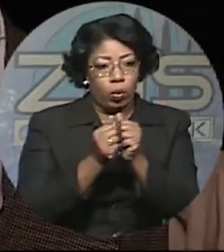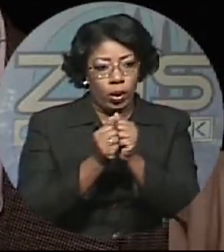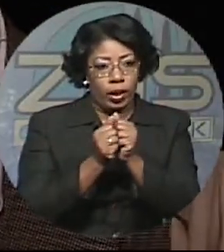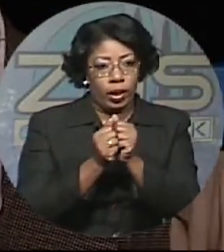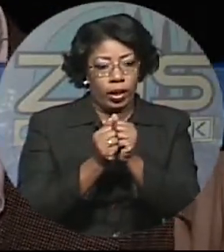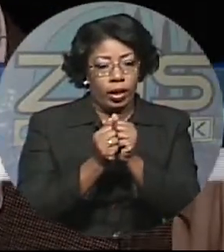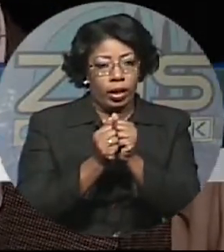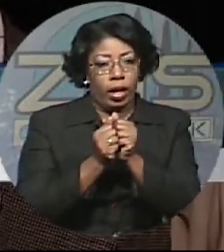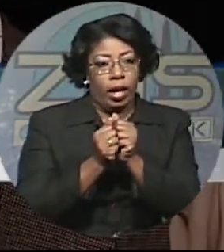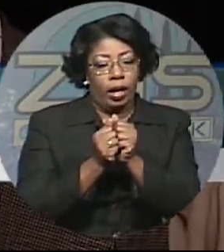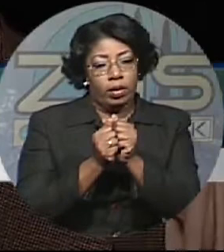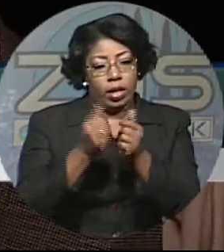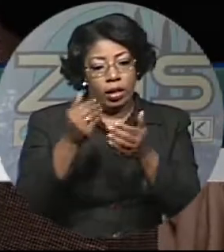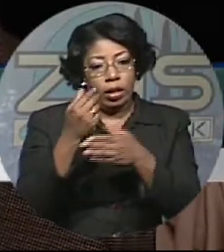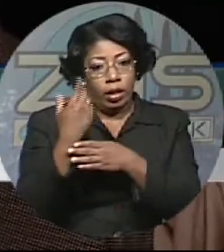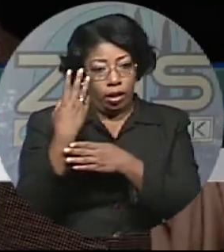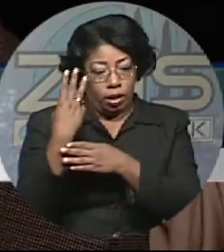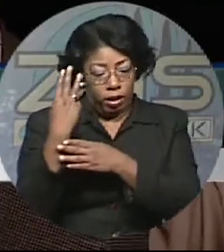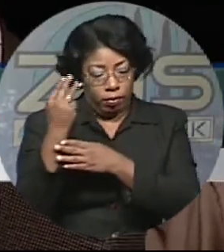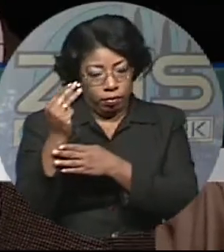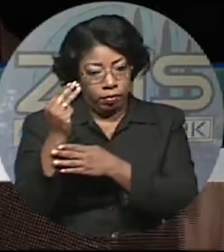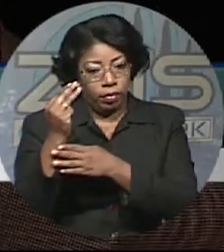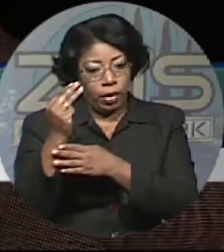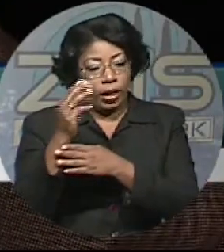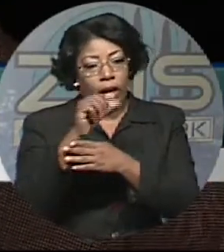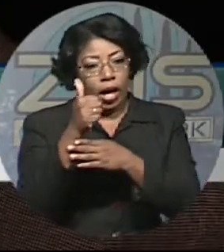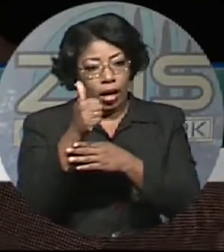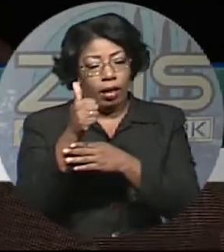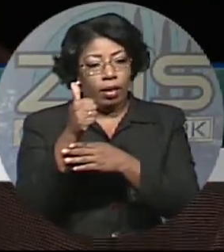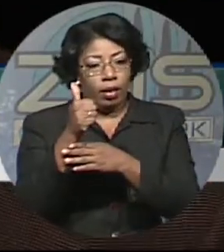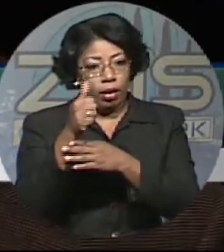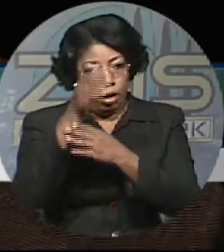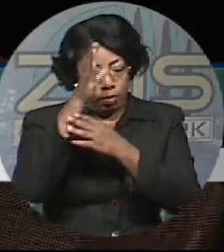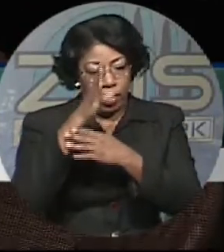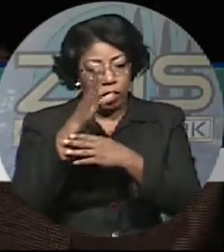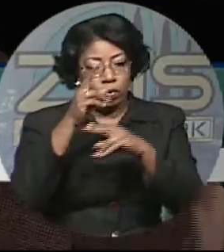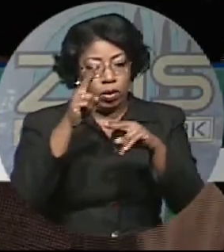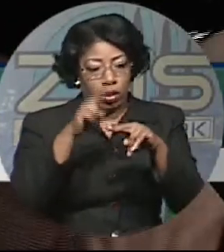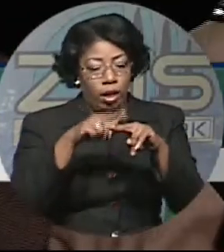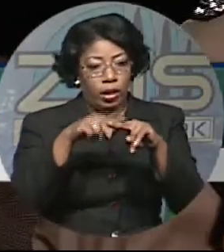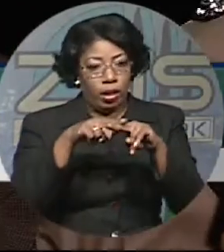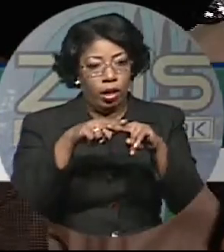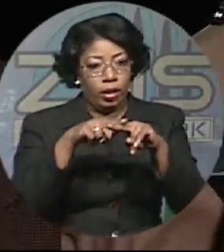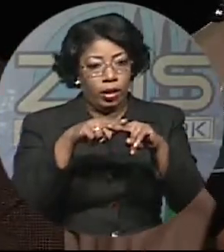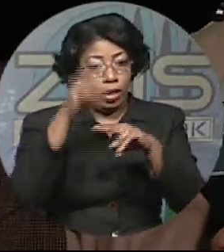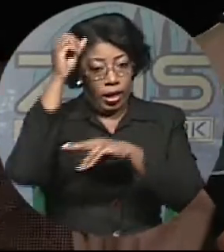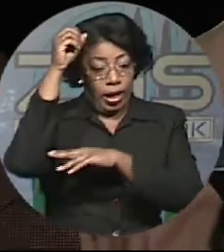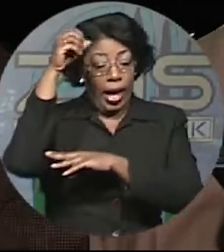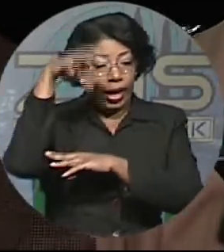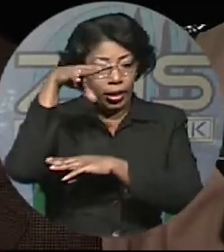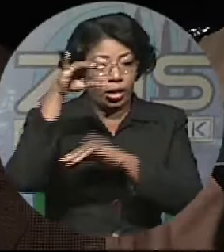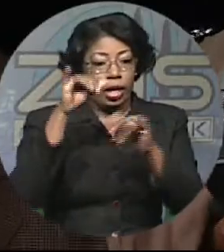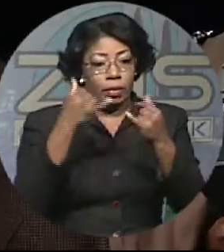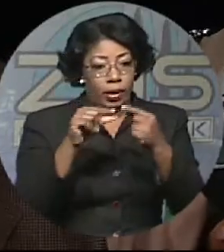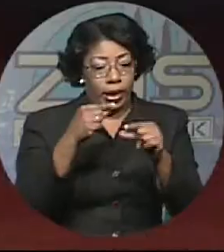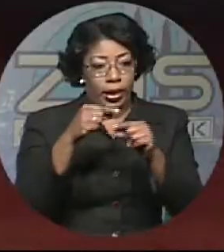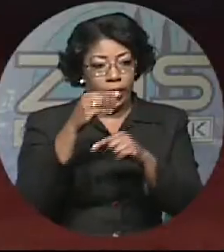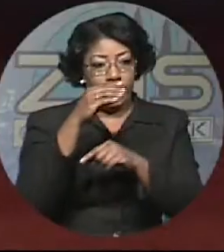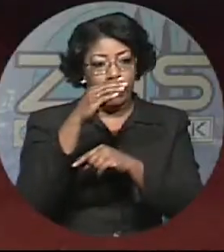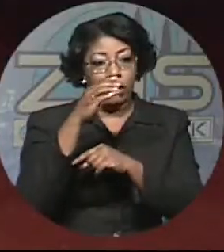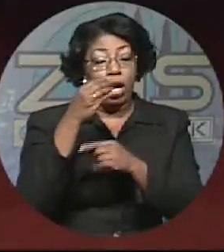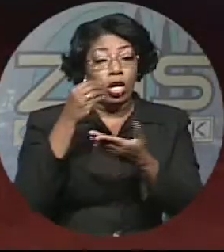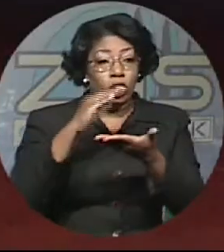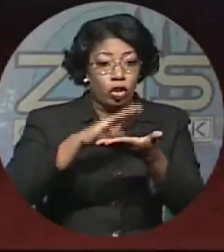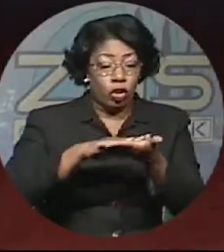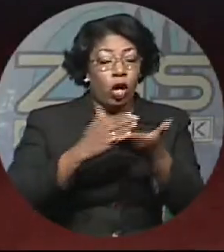he, along with several other young men, was just under the streetlight playing a game of dominoes. when a